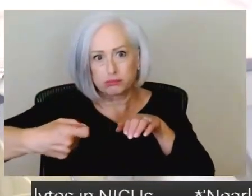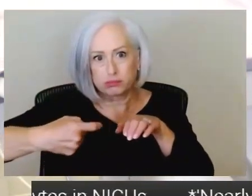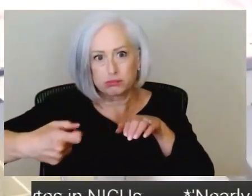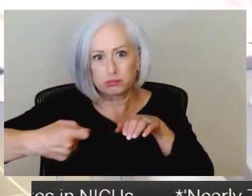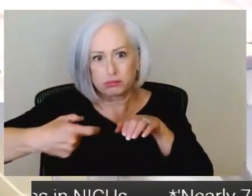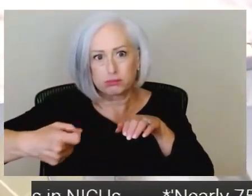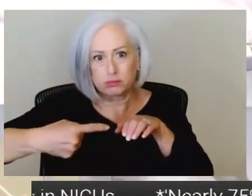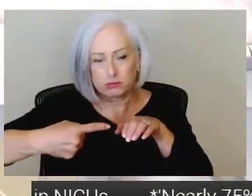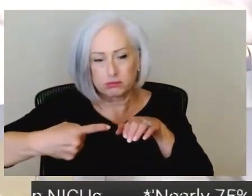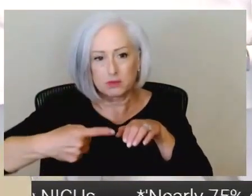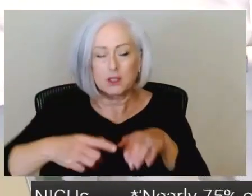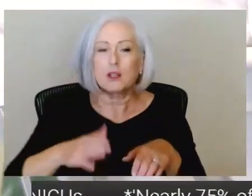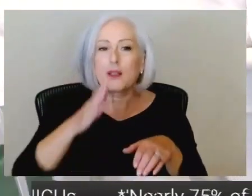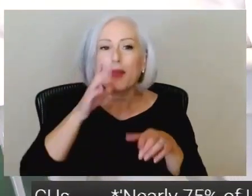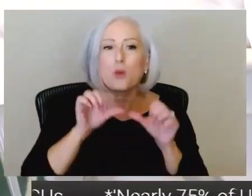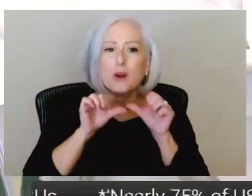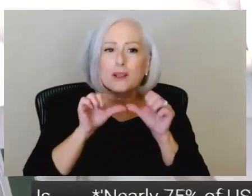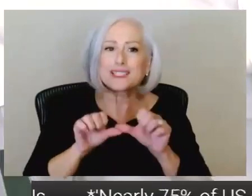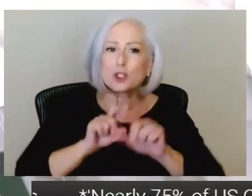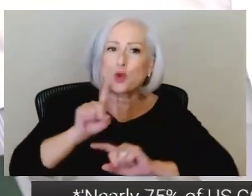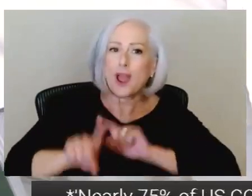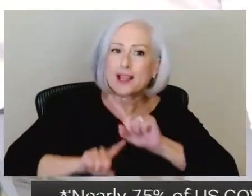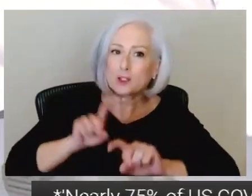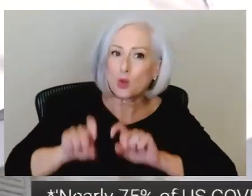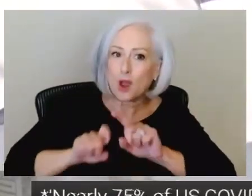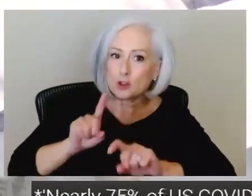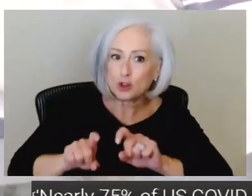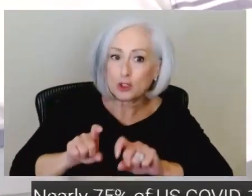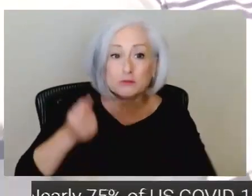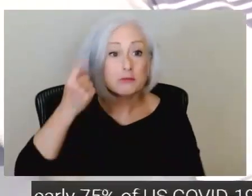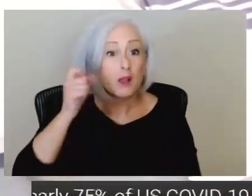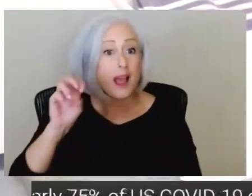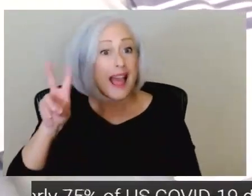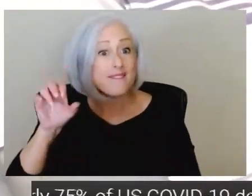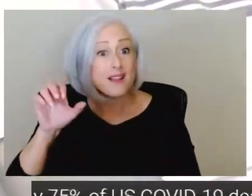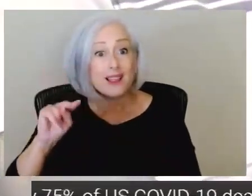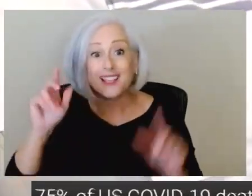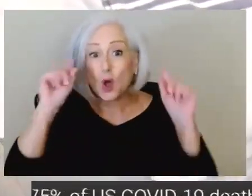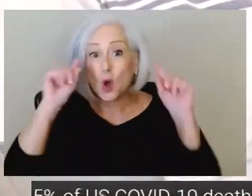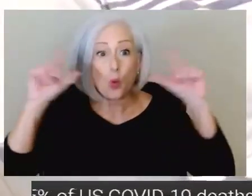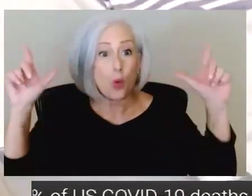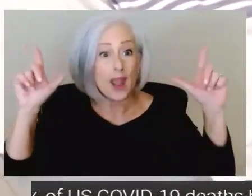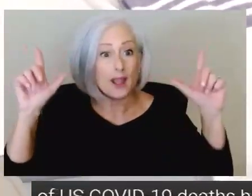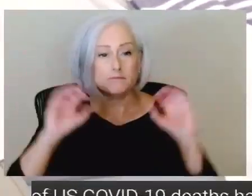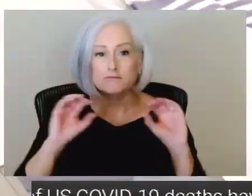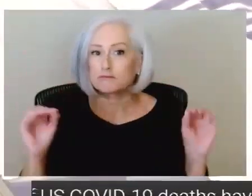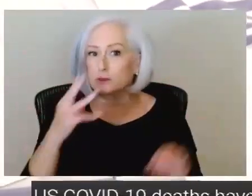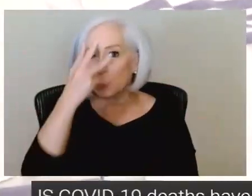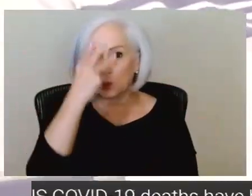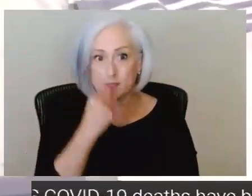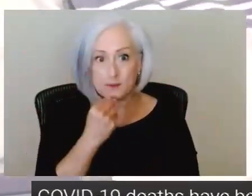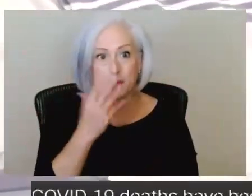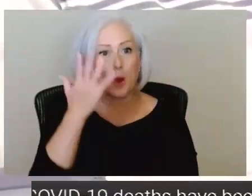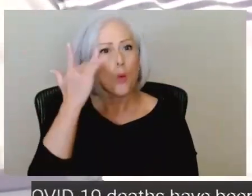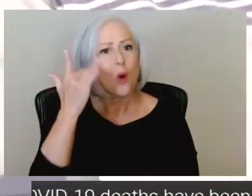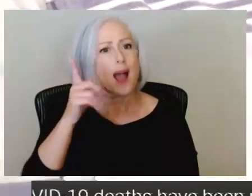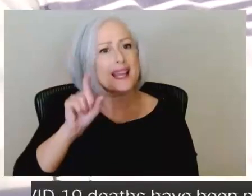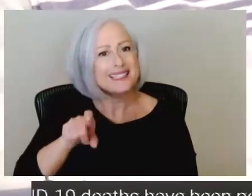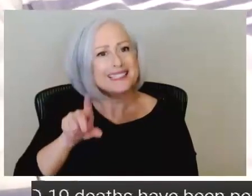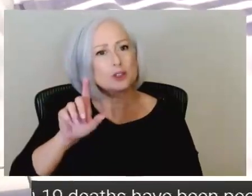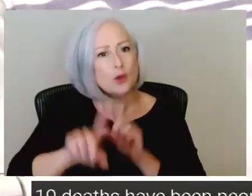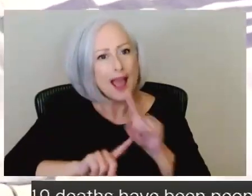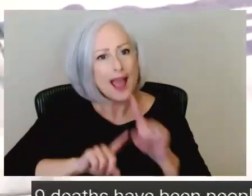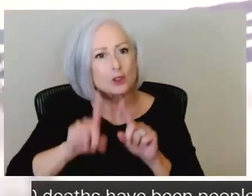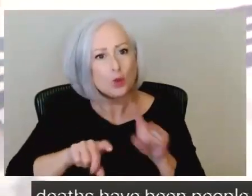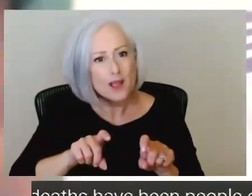about it. But they're keeping her completely awake. She's not sedated in any way because they need to ask her questions and they need to have her do